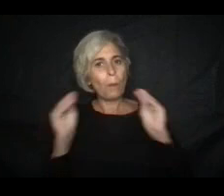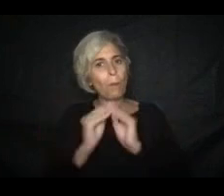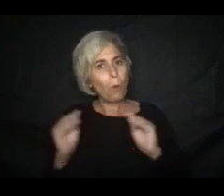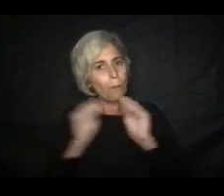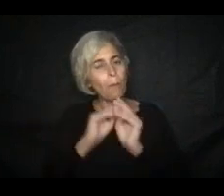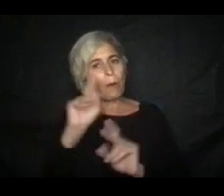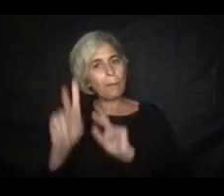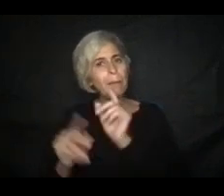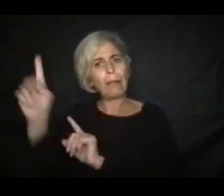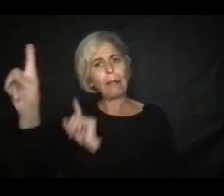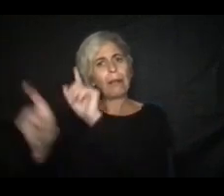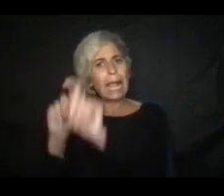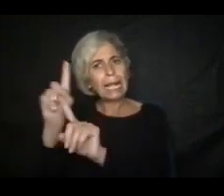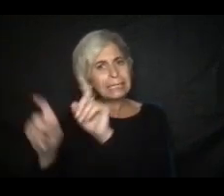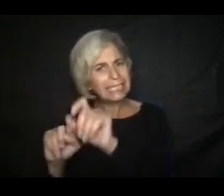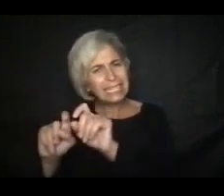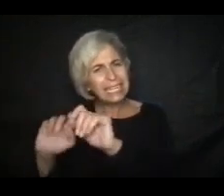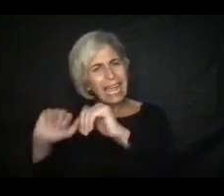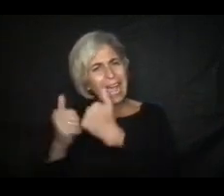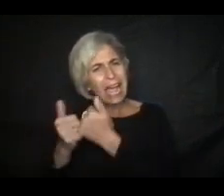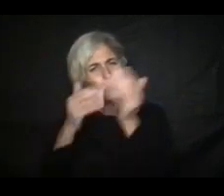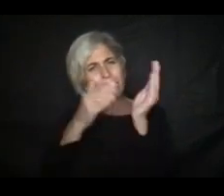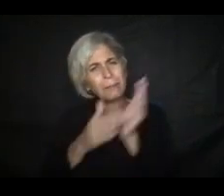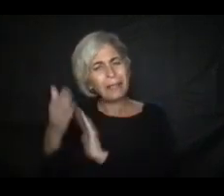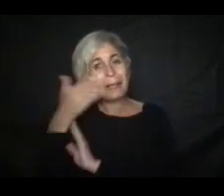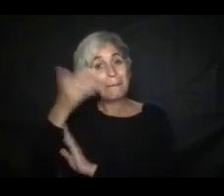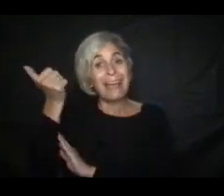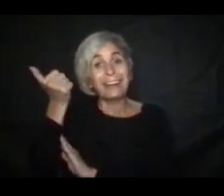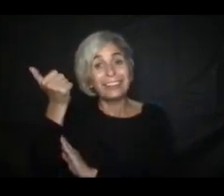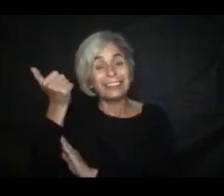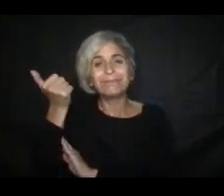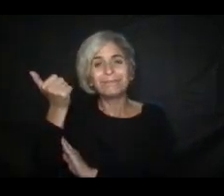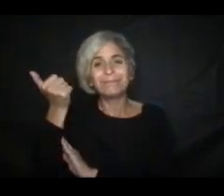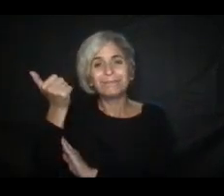a better way to plan for the movement of people?